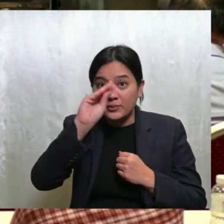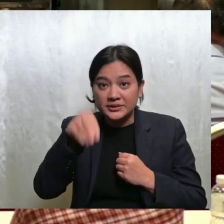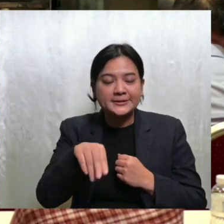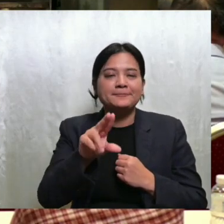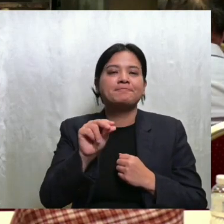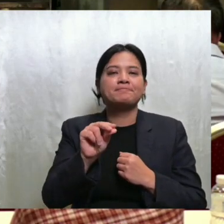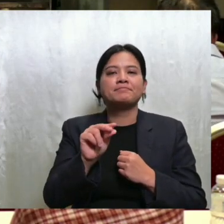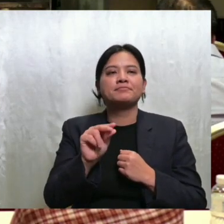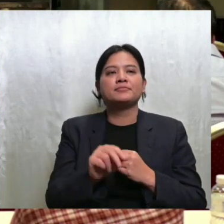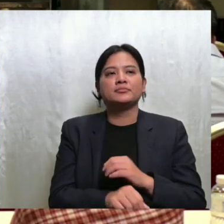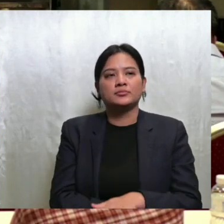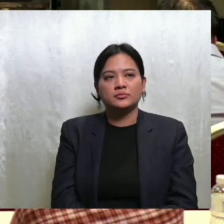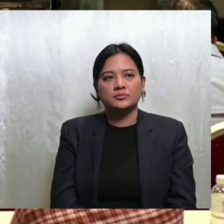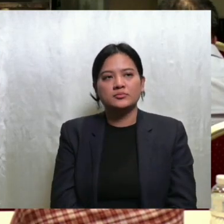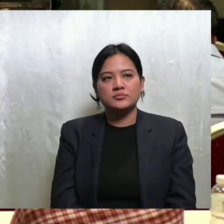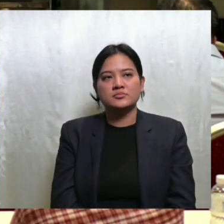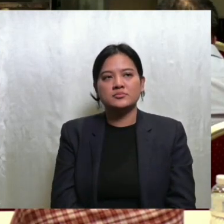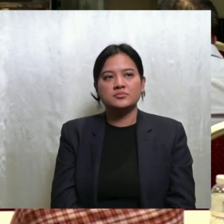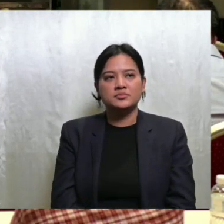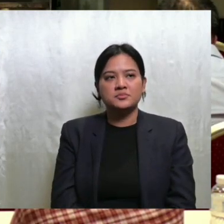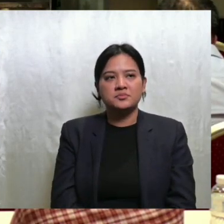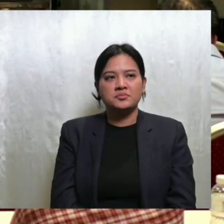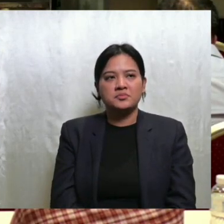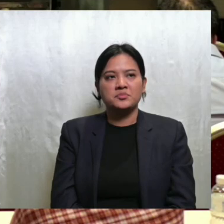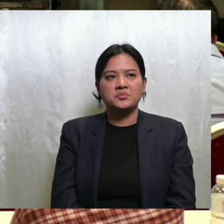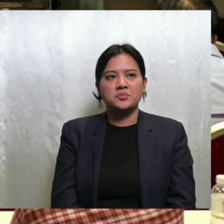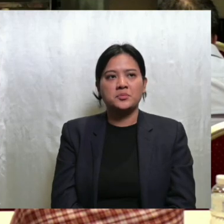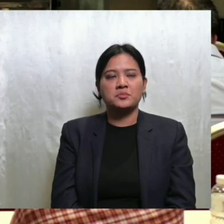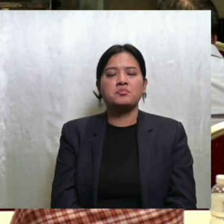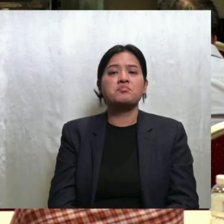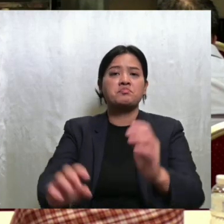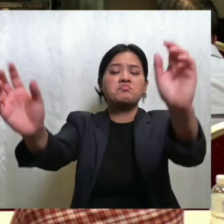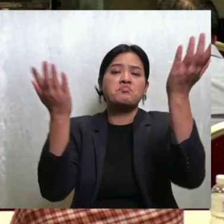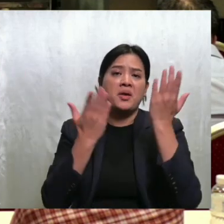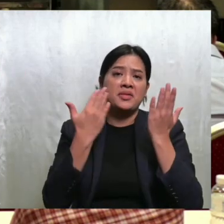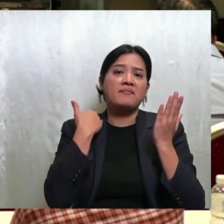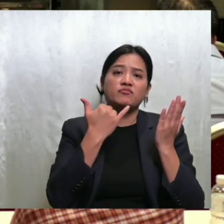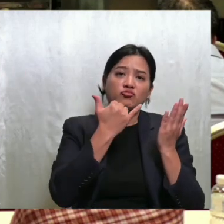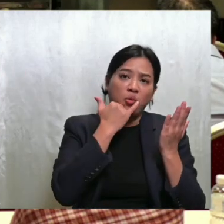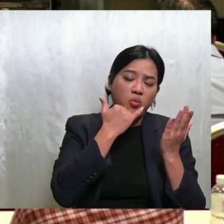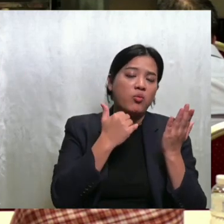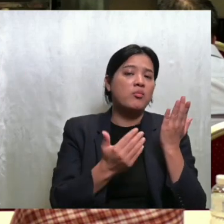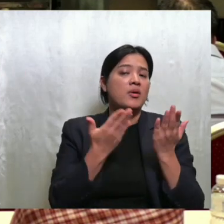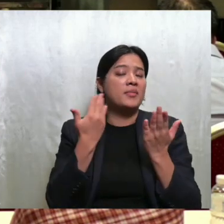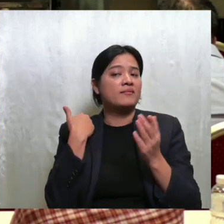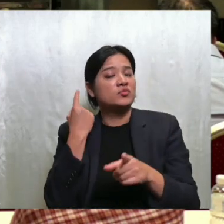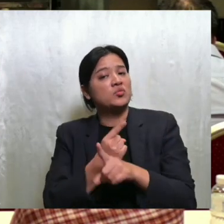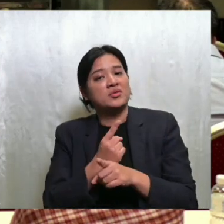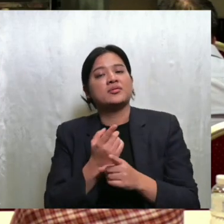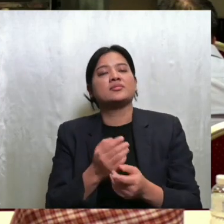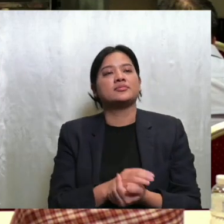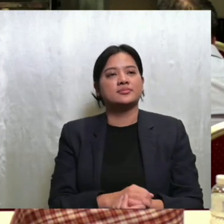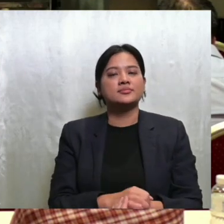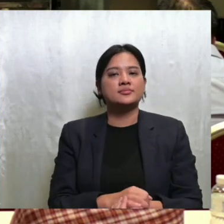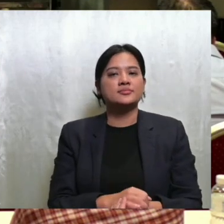as straightforward. So we were trying to get multimodal signals there. I see Hani is looking forward